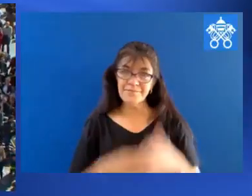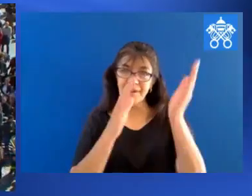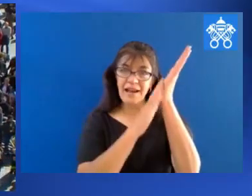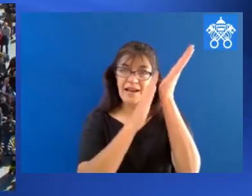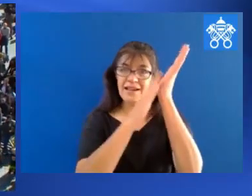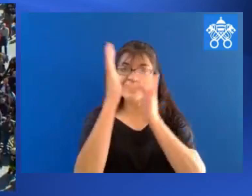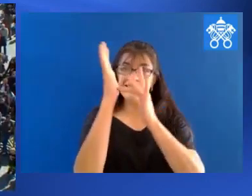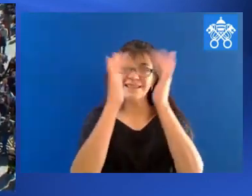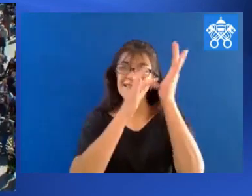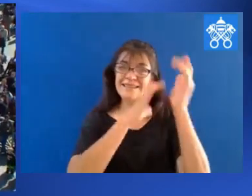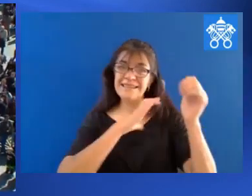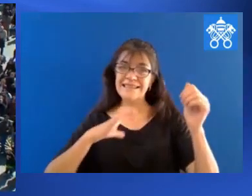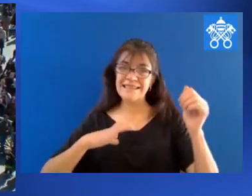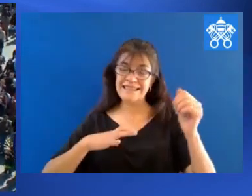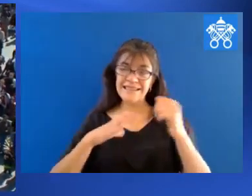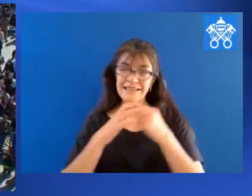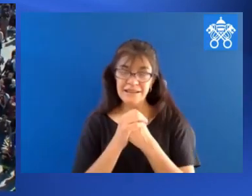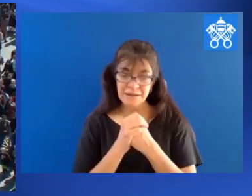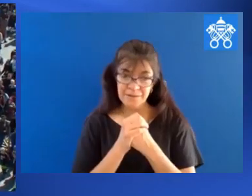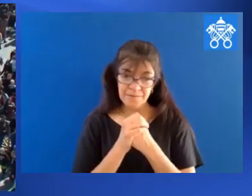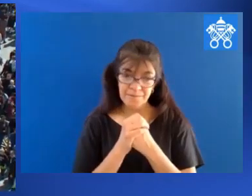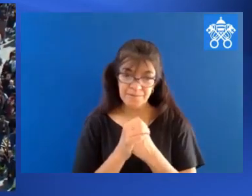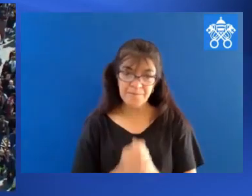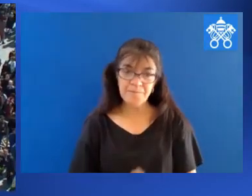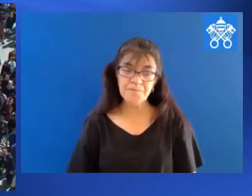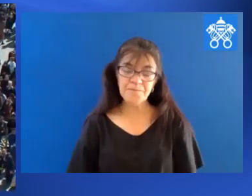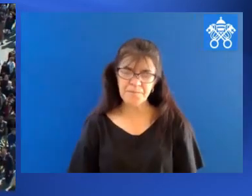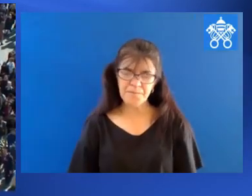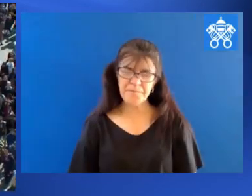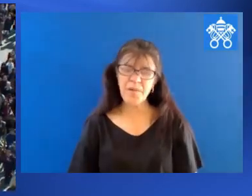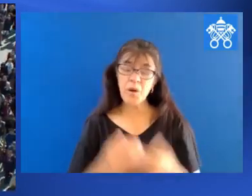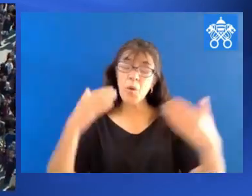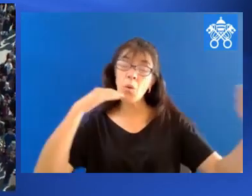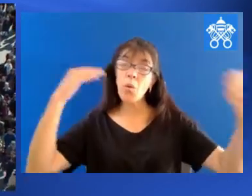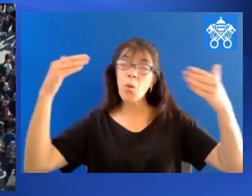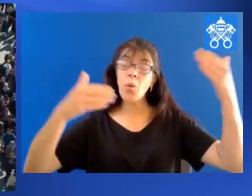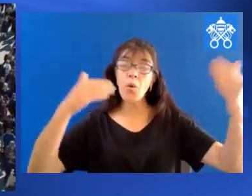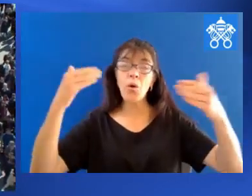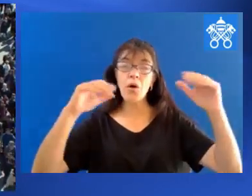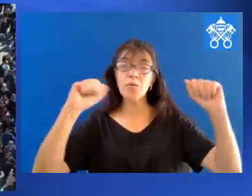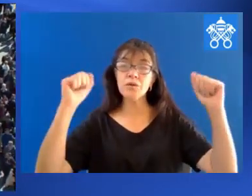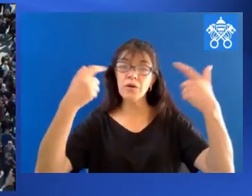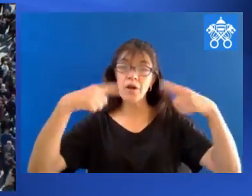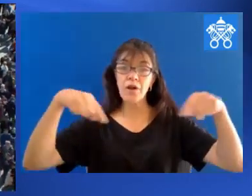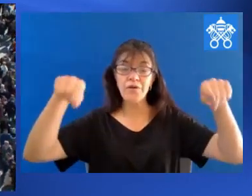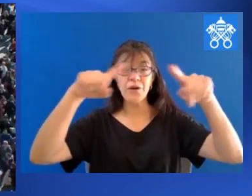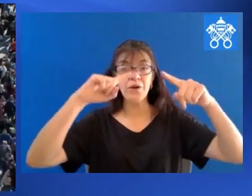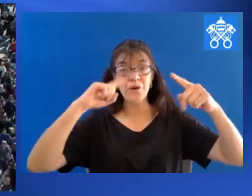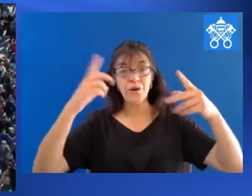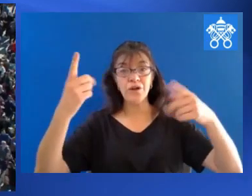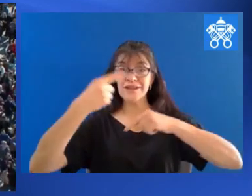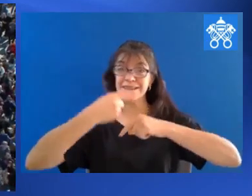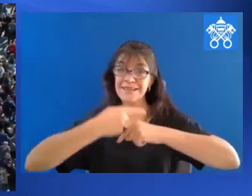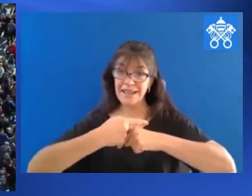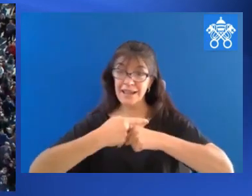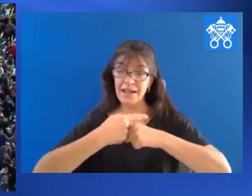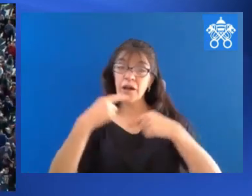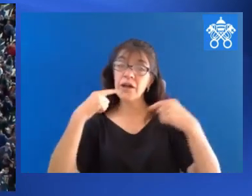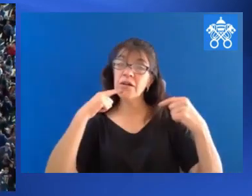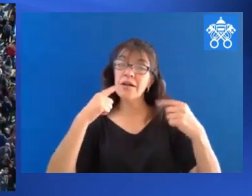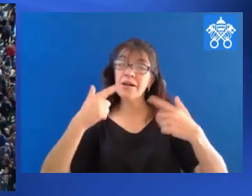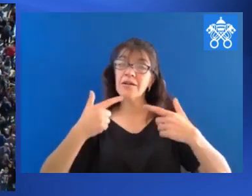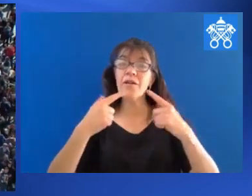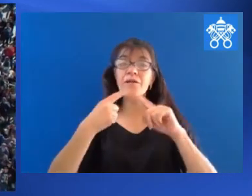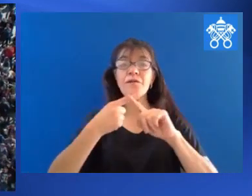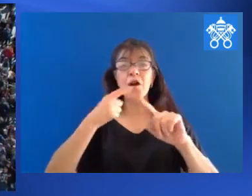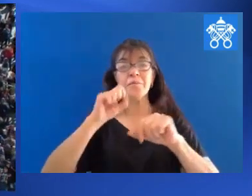Laudetur Jesus Christus. Praised be Jesus Christ, and a most warm welcome to all of you joining us today. We're coming to